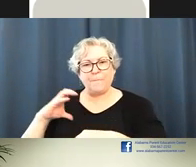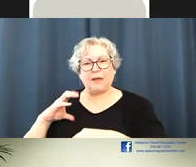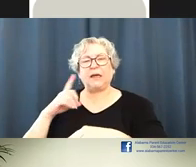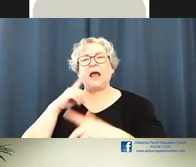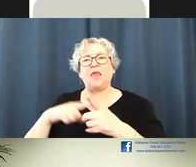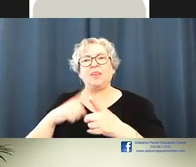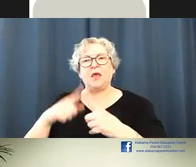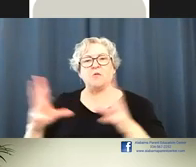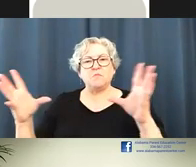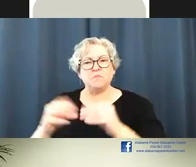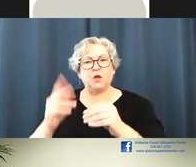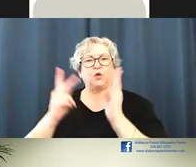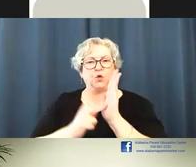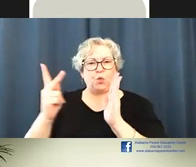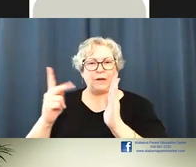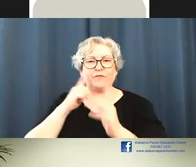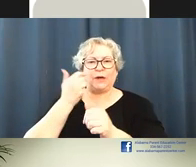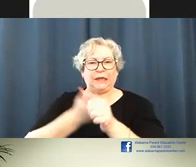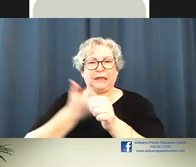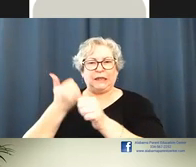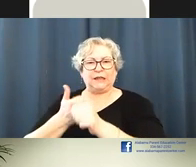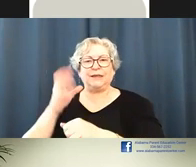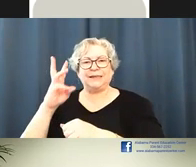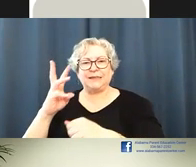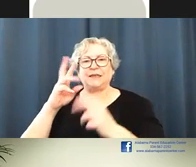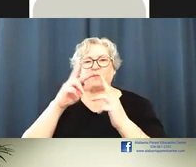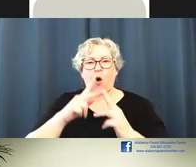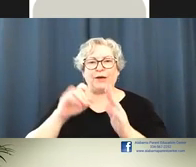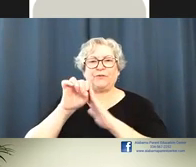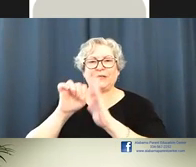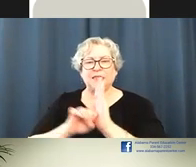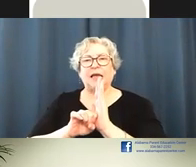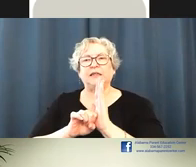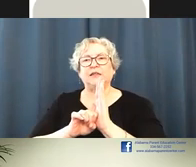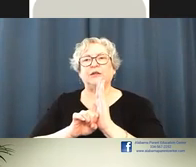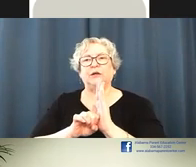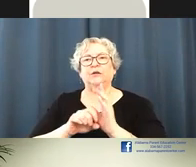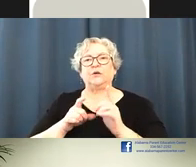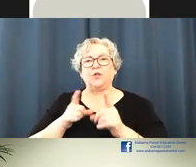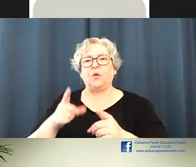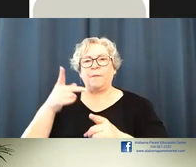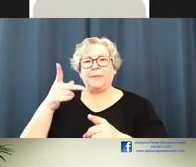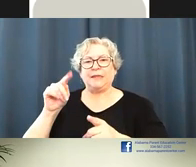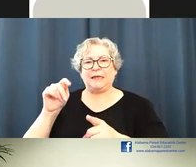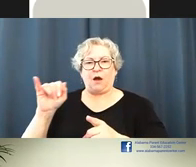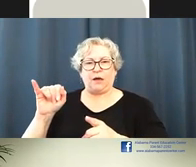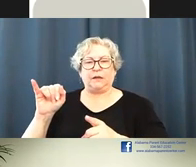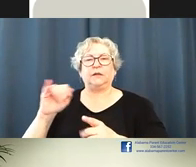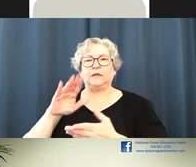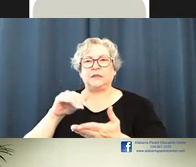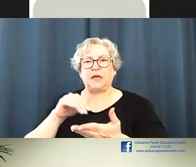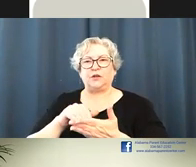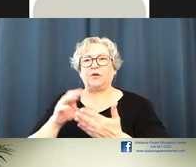met at least twice in each of those six partnering states through our PTI centers as the lead.